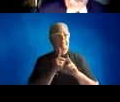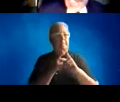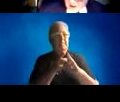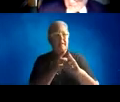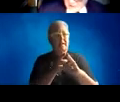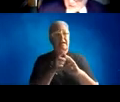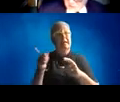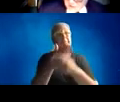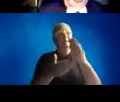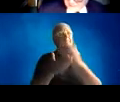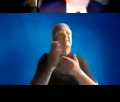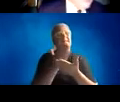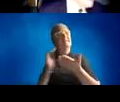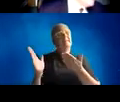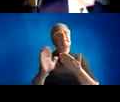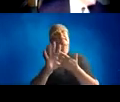mention disability. Yeah, that's a good one.